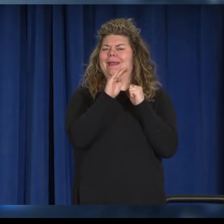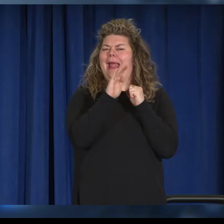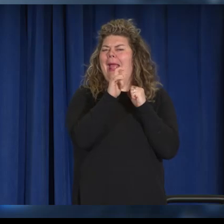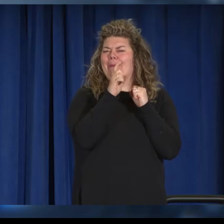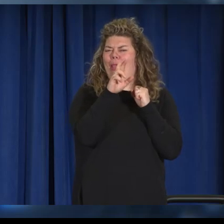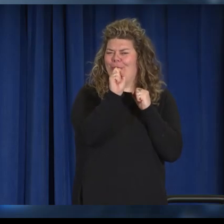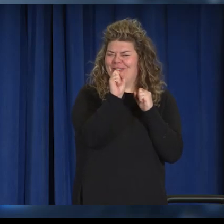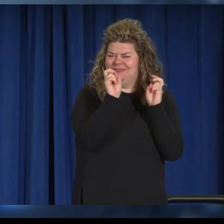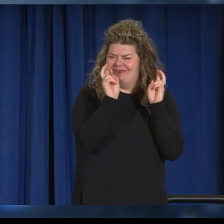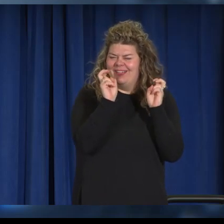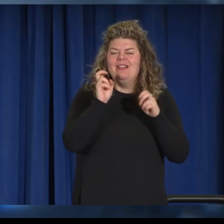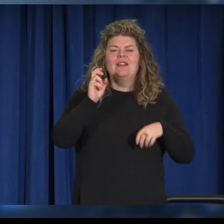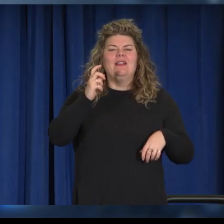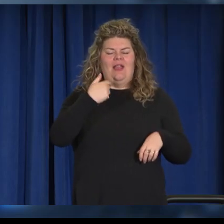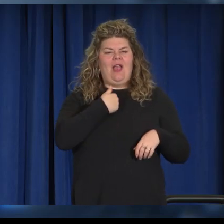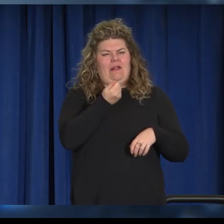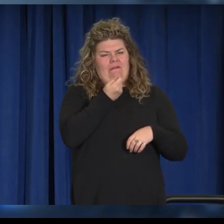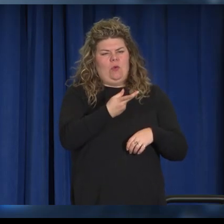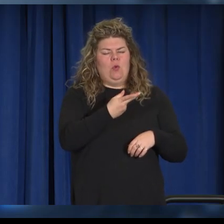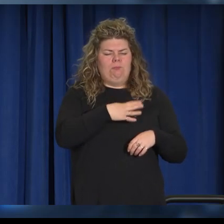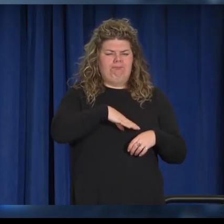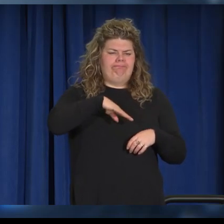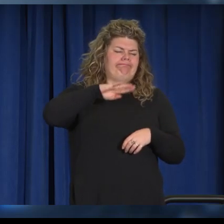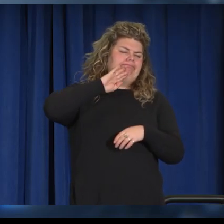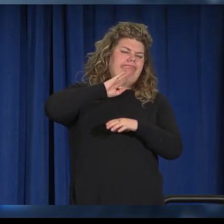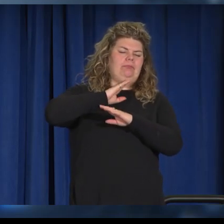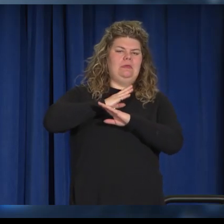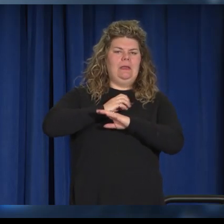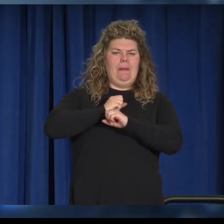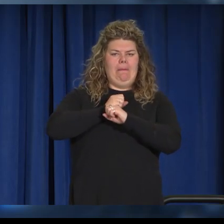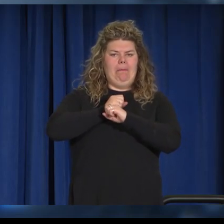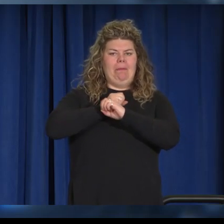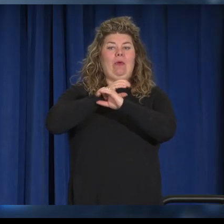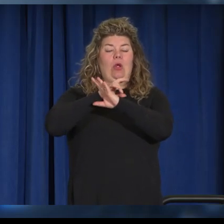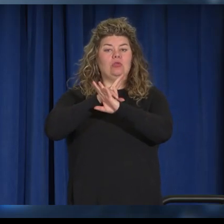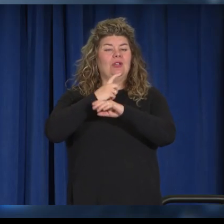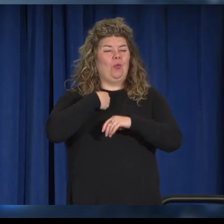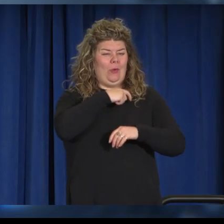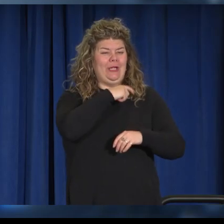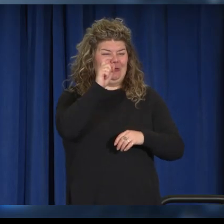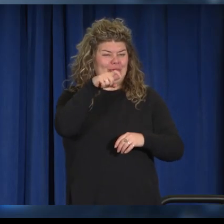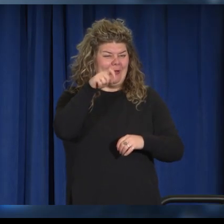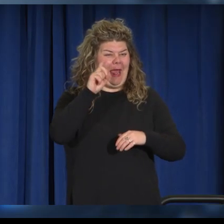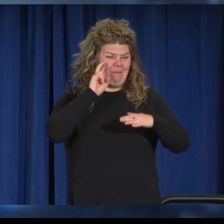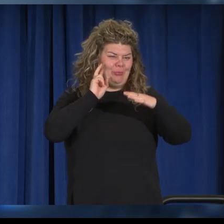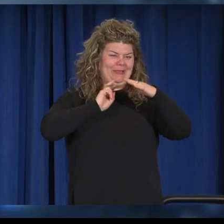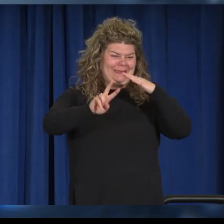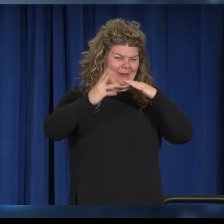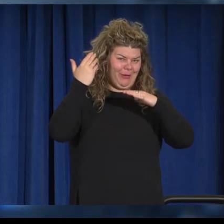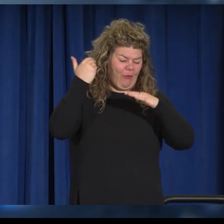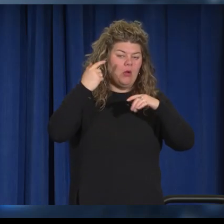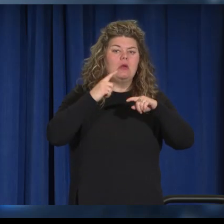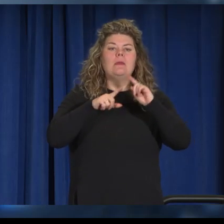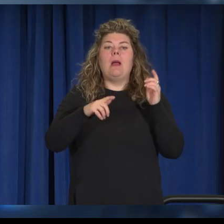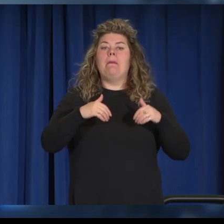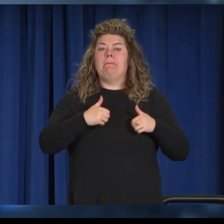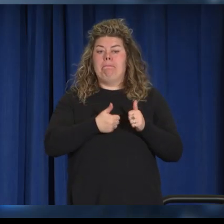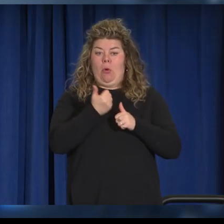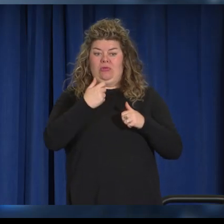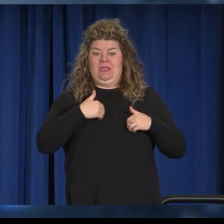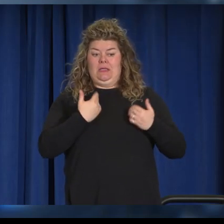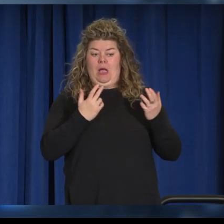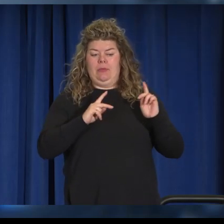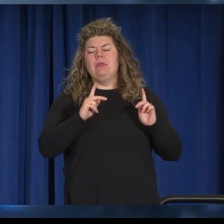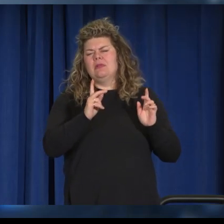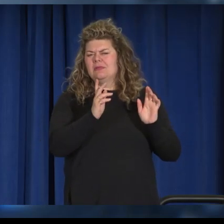some barriers that, with hindsight, we should have seen. Most of the young people that I work with, not